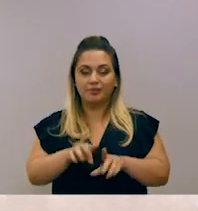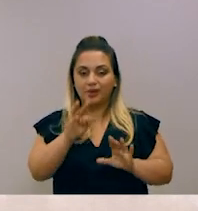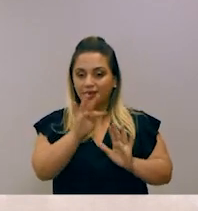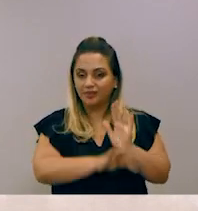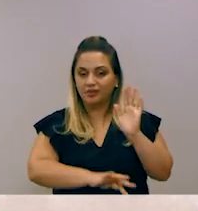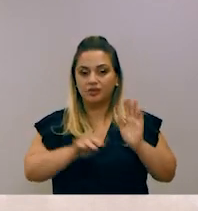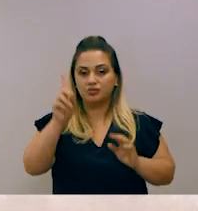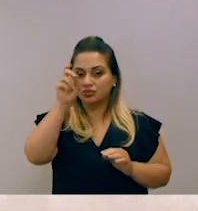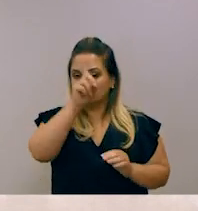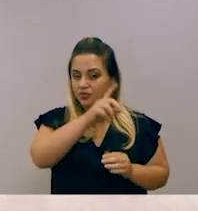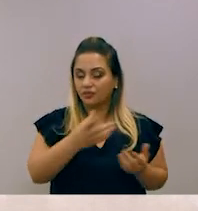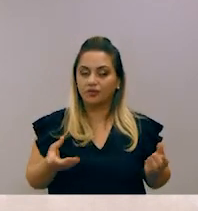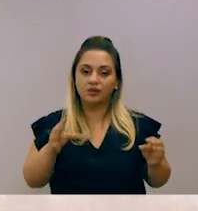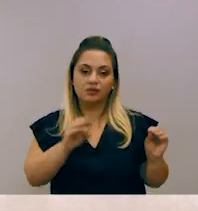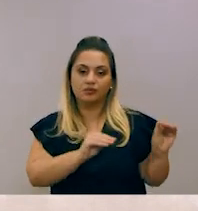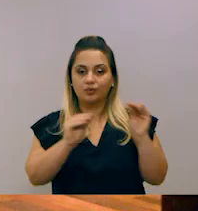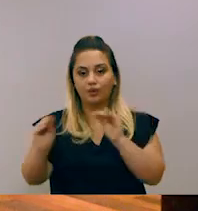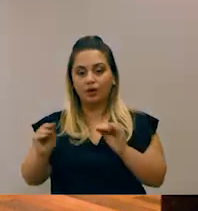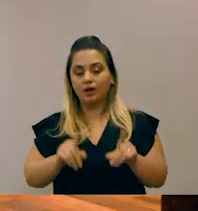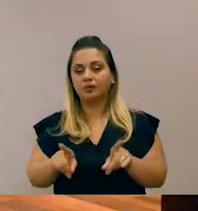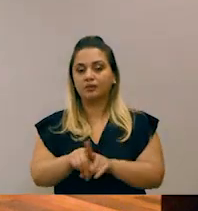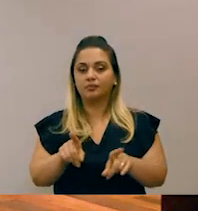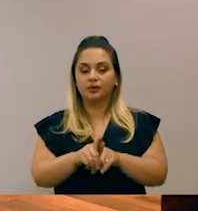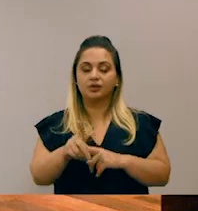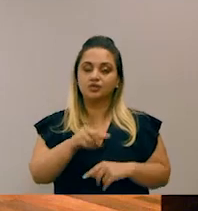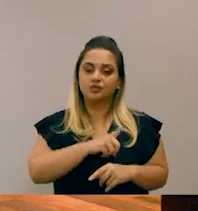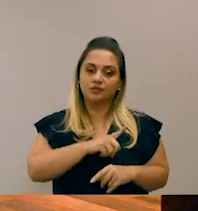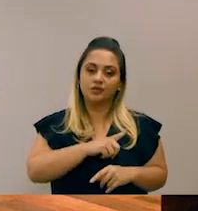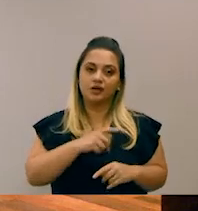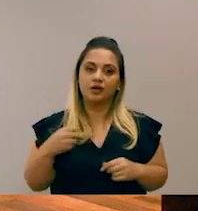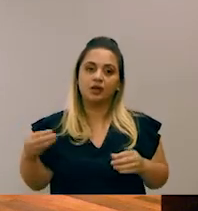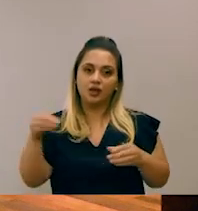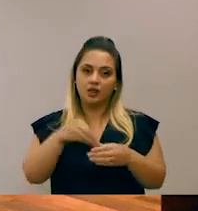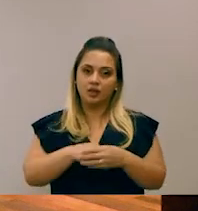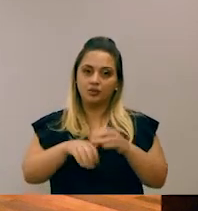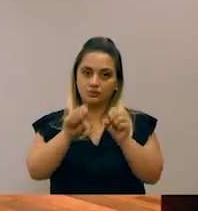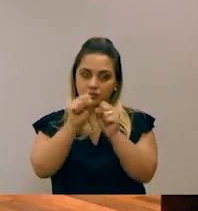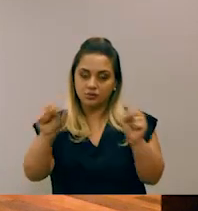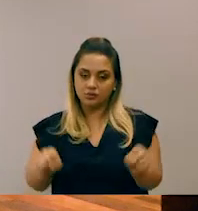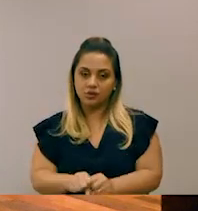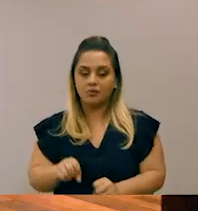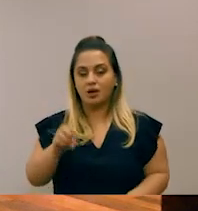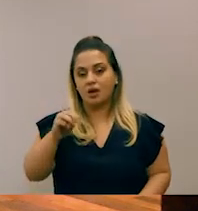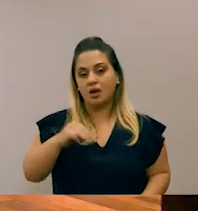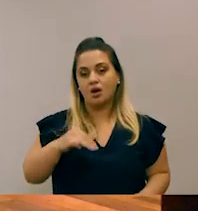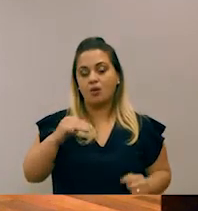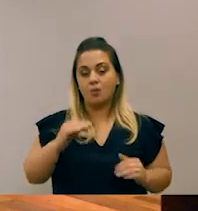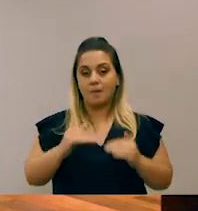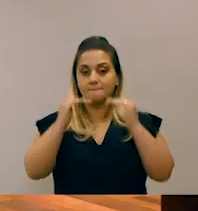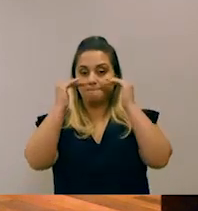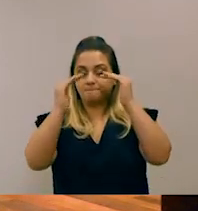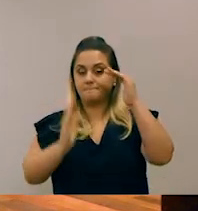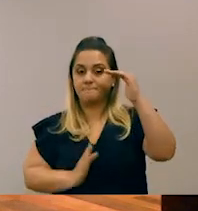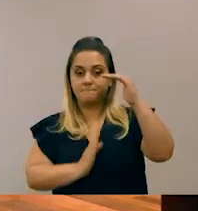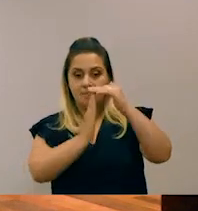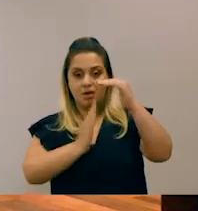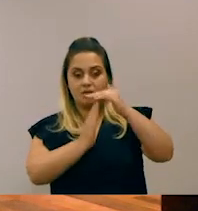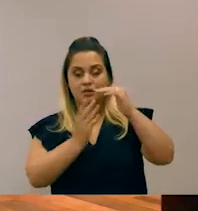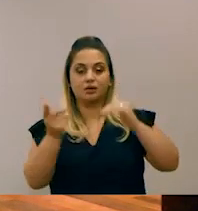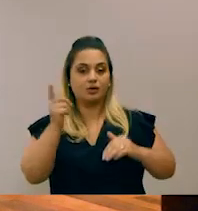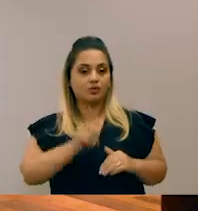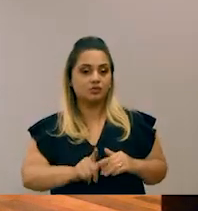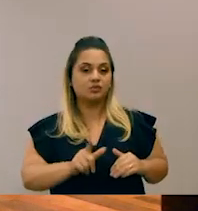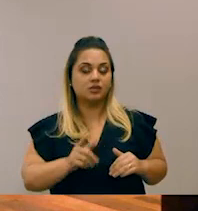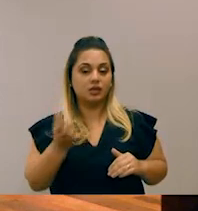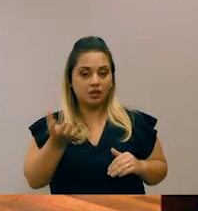fundamentals that would be suggested according to the text that the defensor has to establish in that petition. It